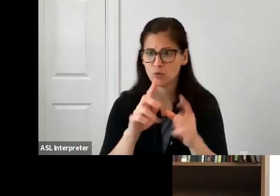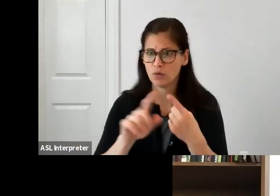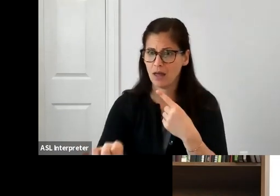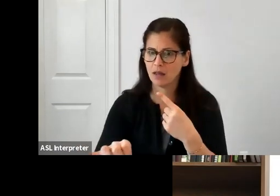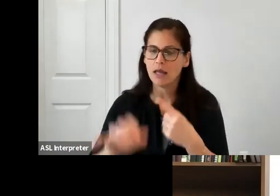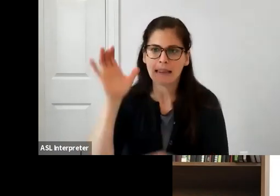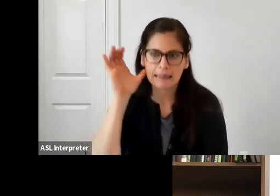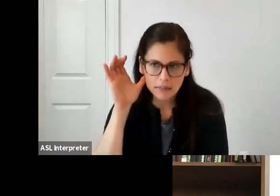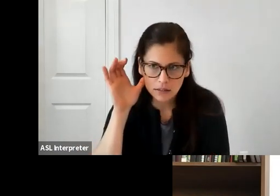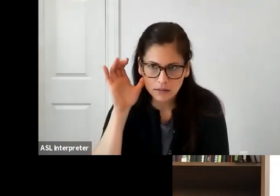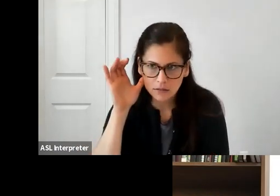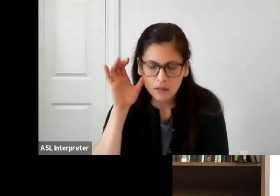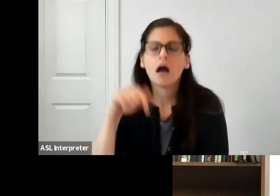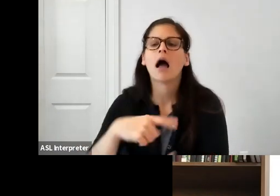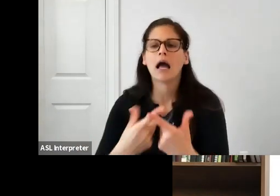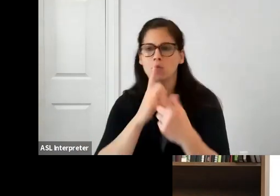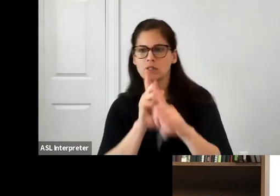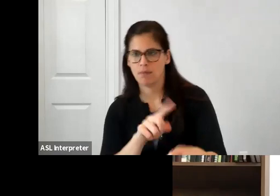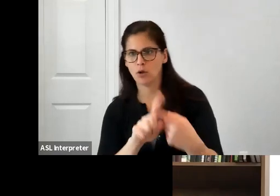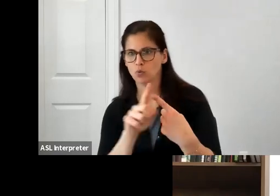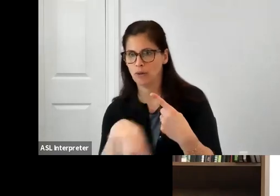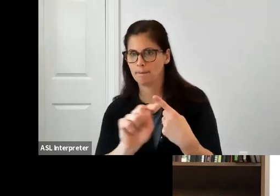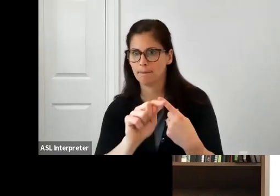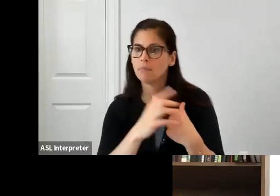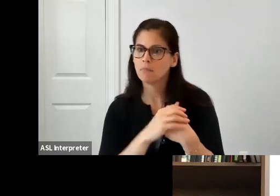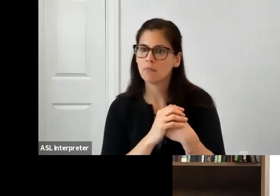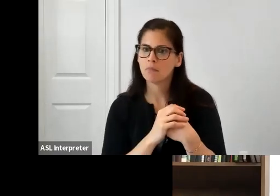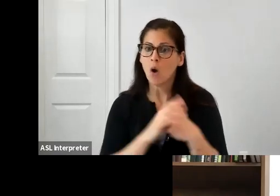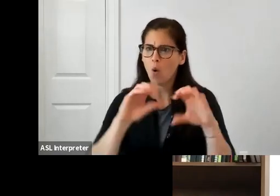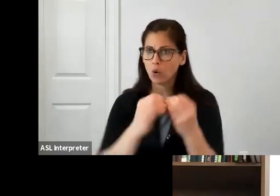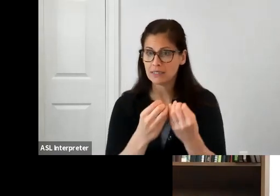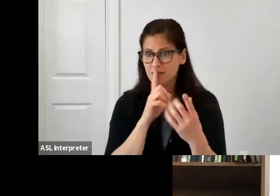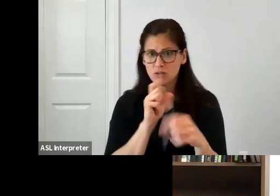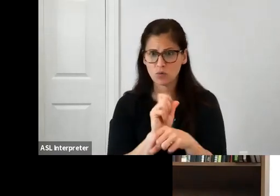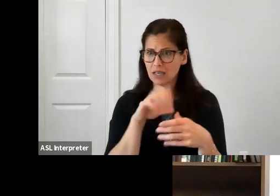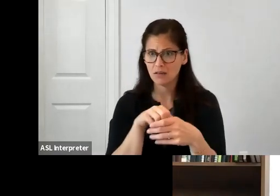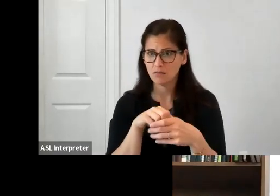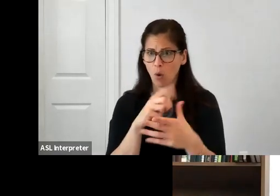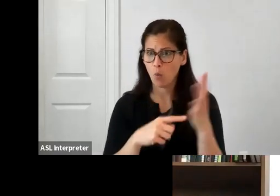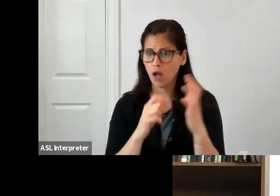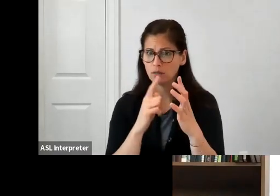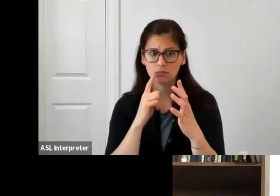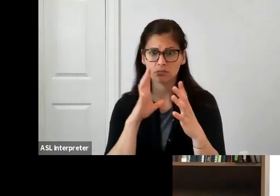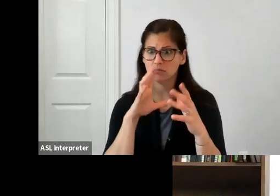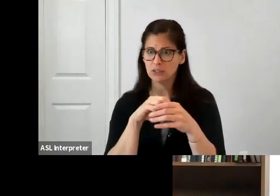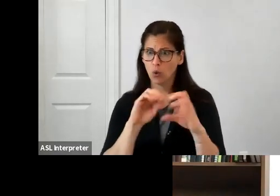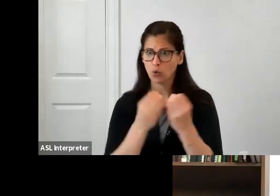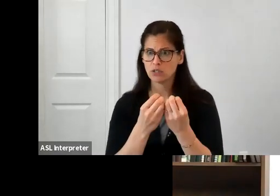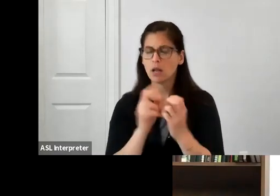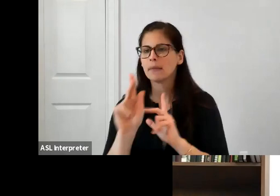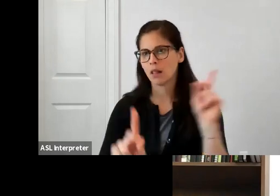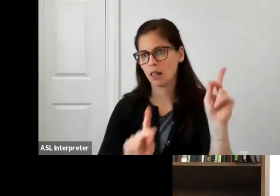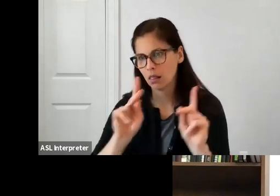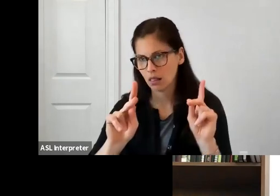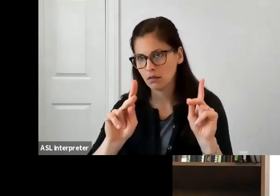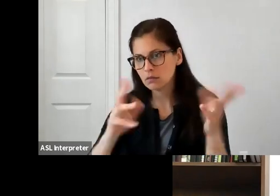and respond to that. And organizations are just made up of people. And so that it's really just